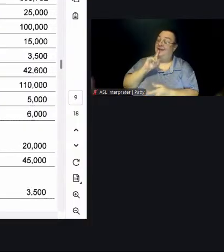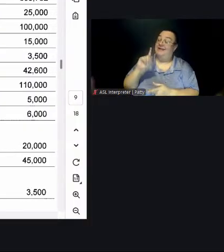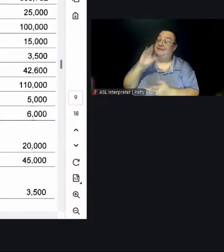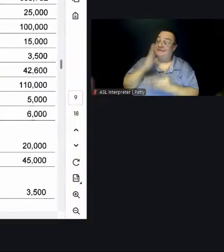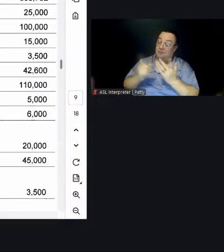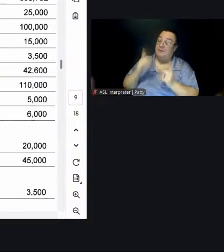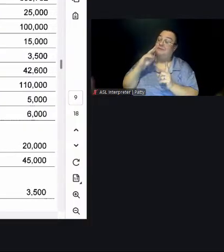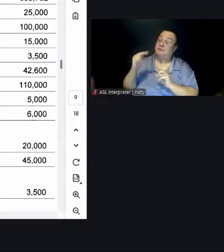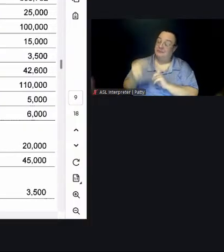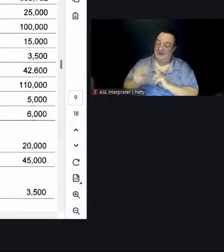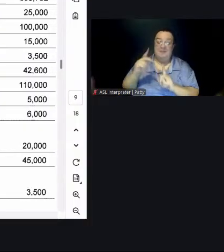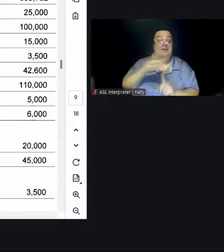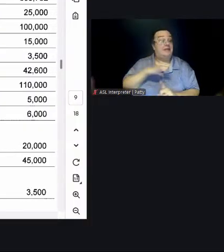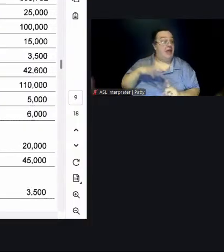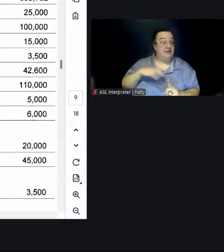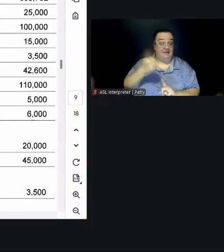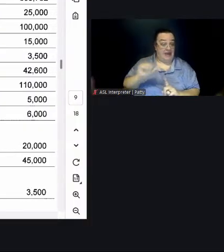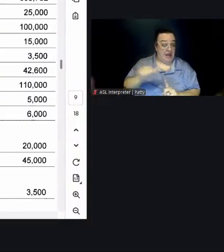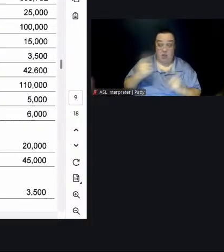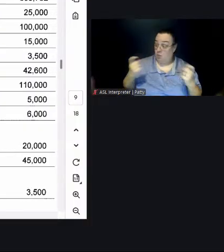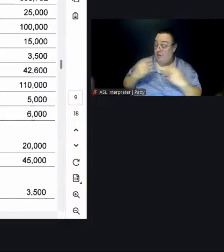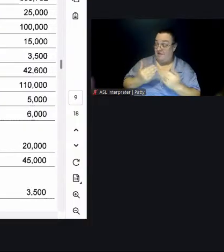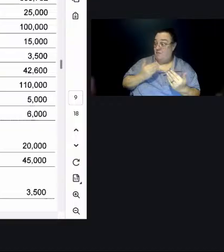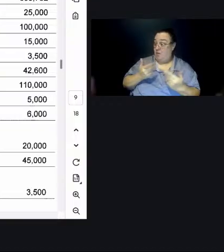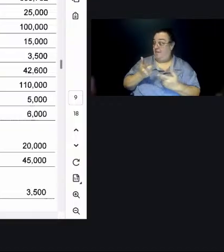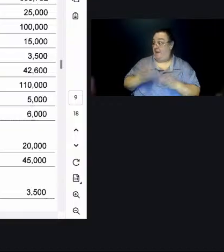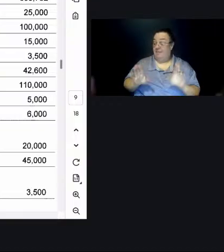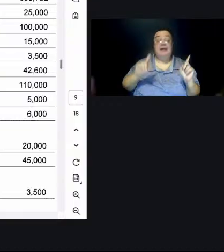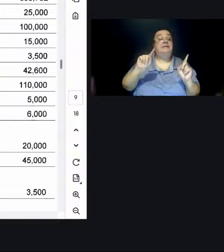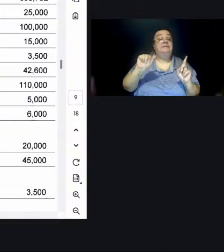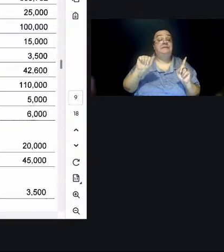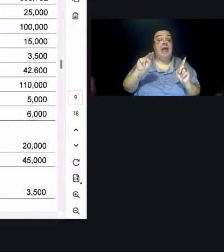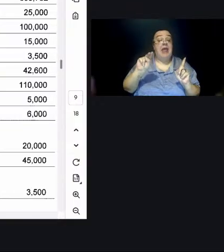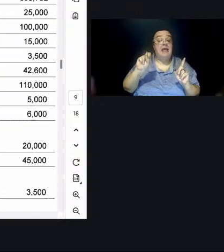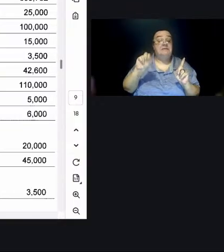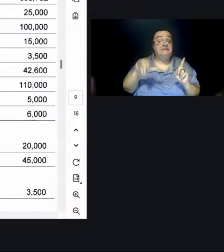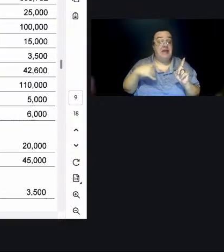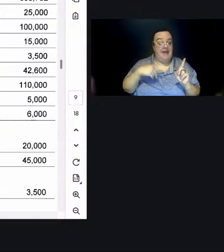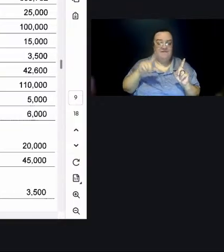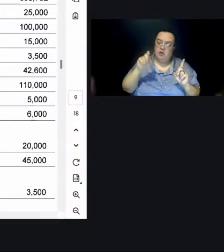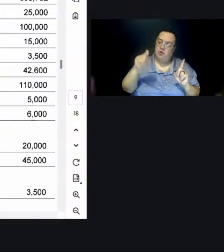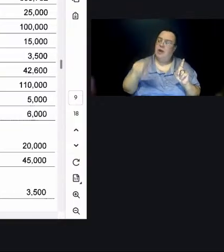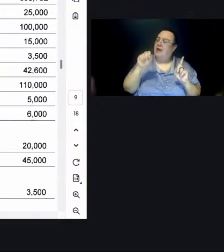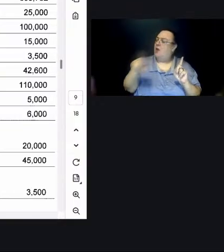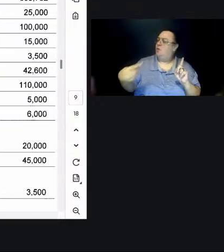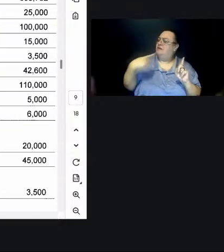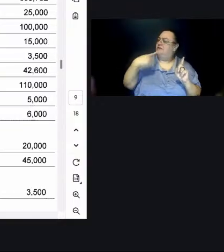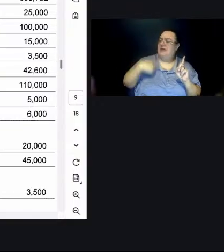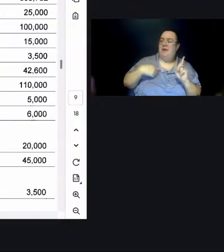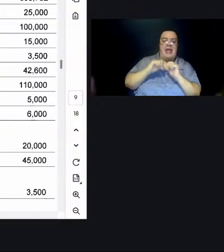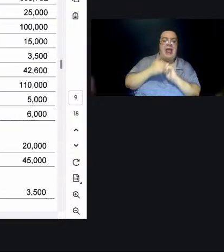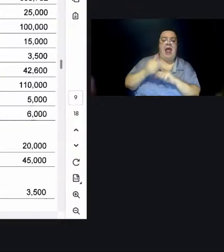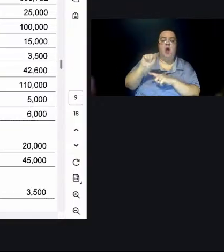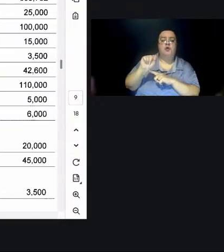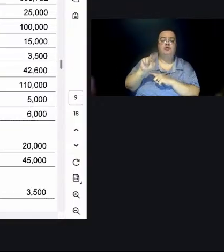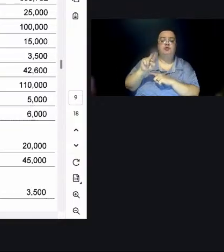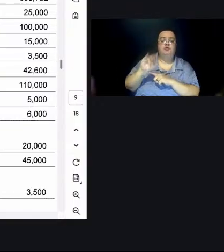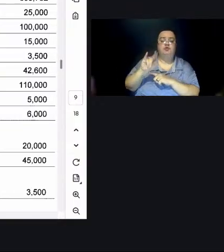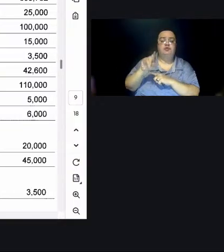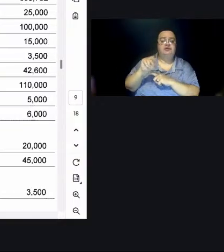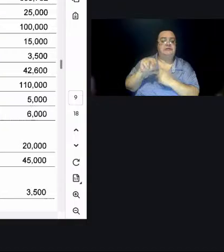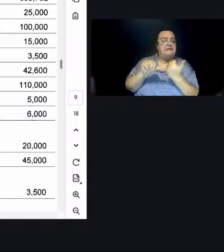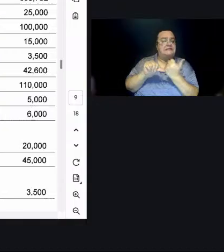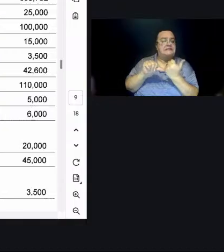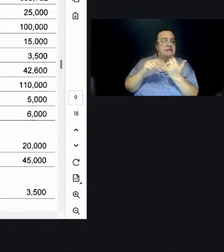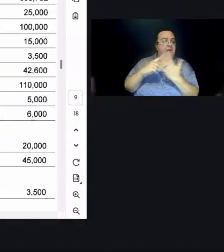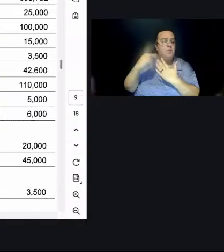Council, any other questions before we go to the public? I had a question. Yes. Can you tell me how the tuition assistance program